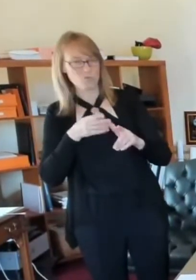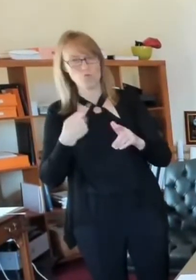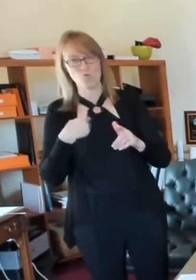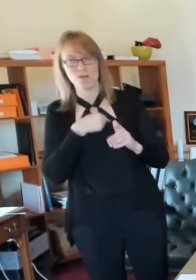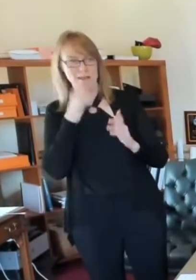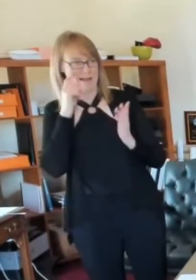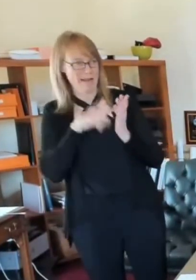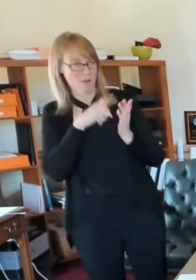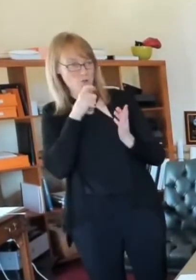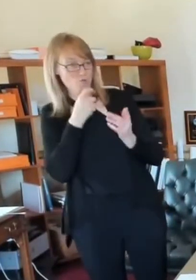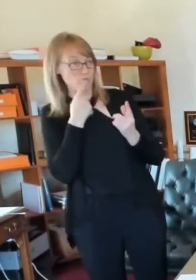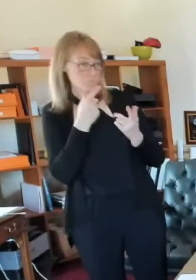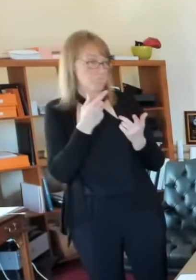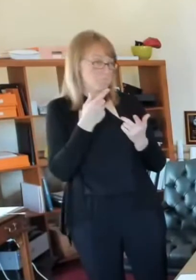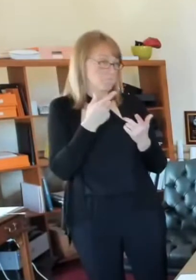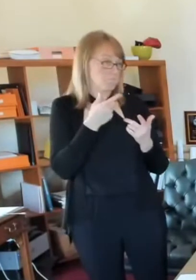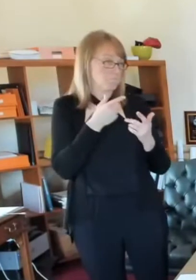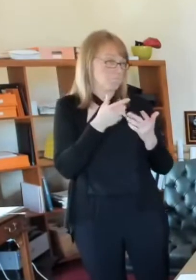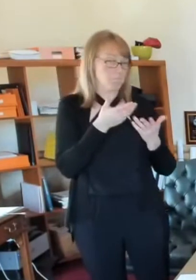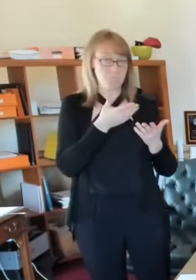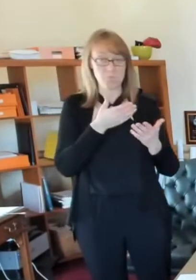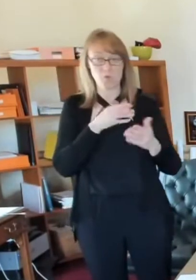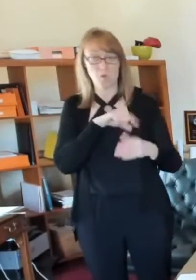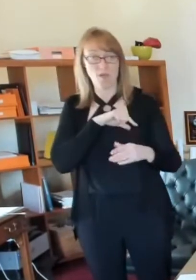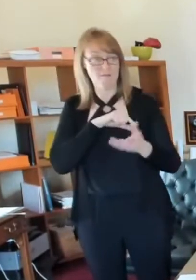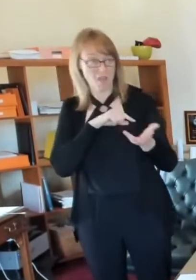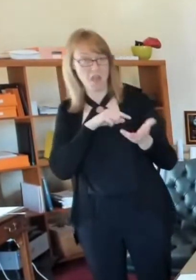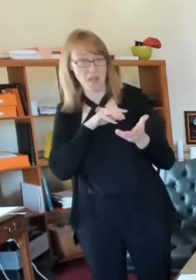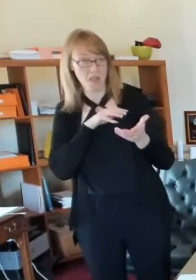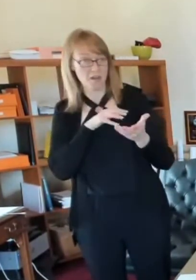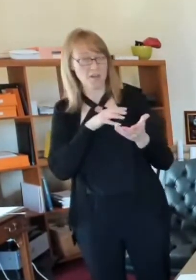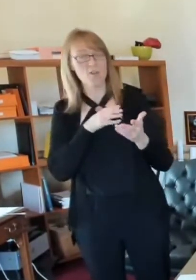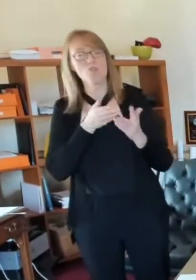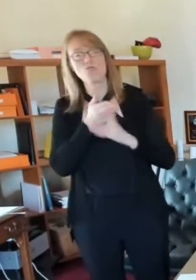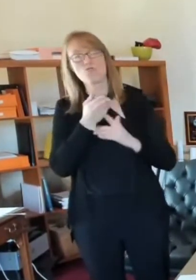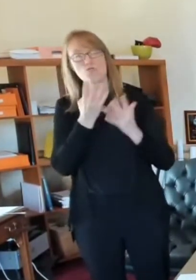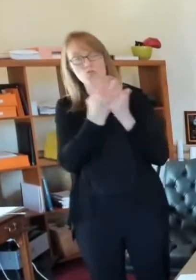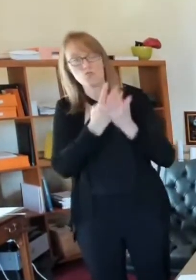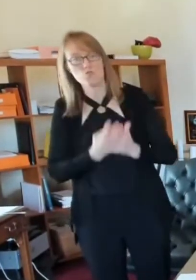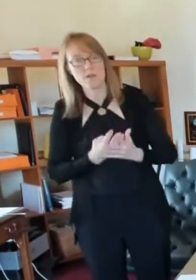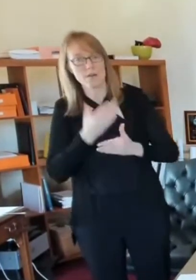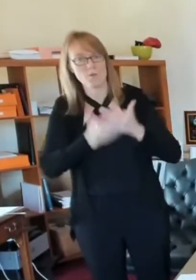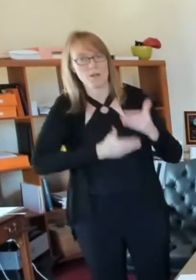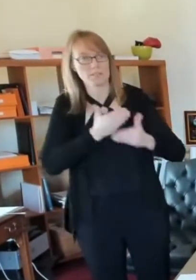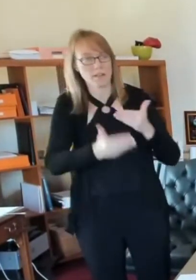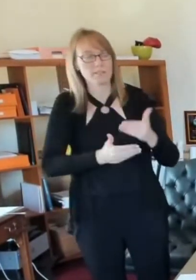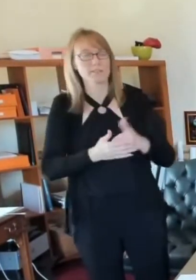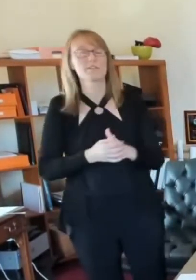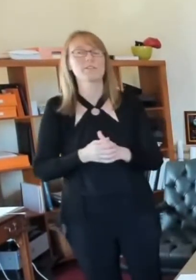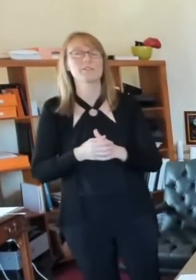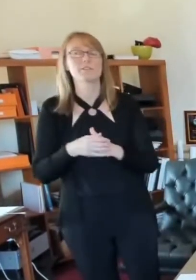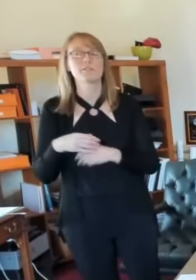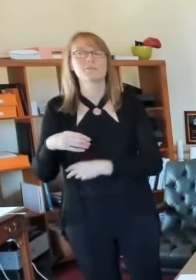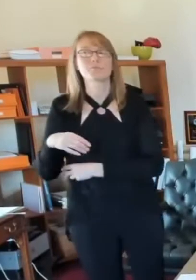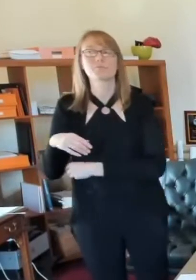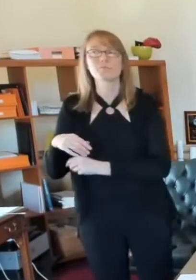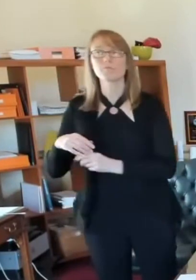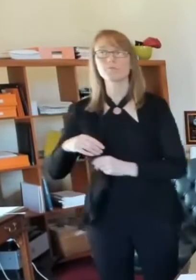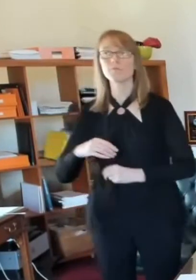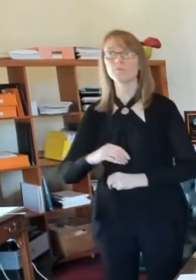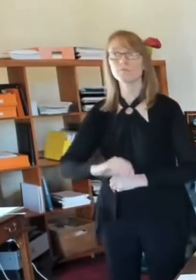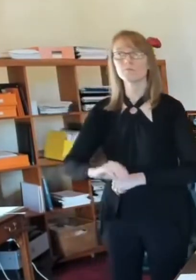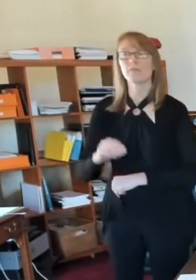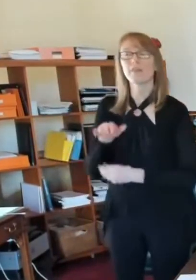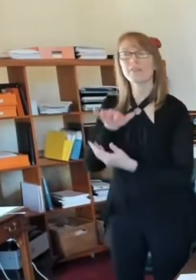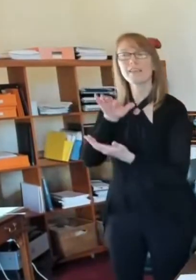there is continuing ongoing training. To become a police officer in the academy is a little over 6